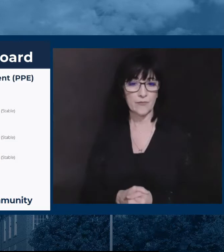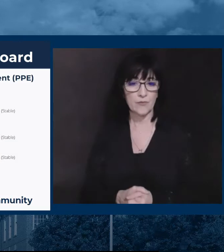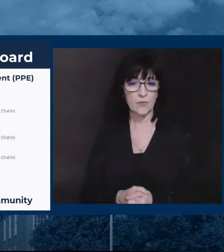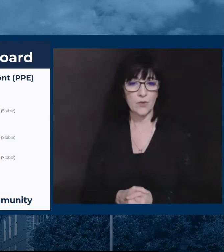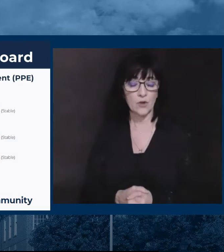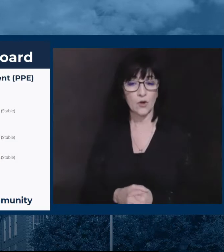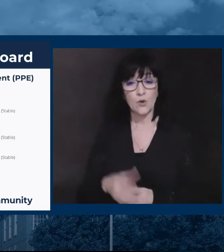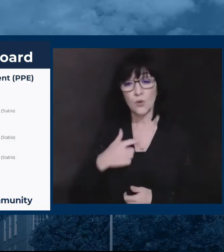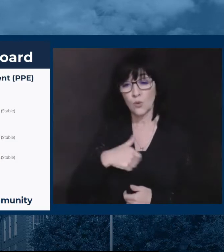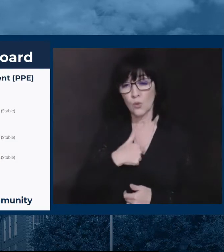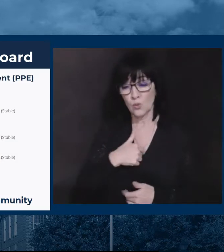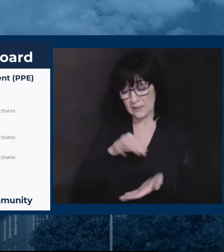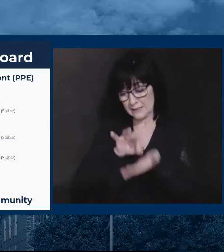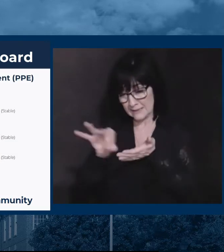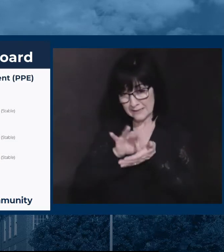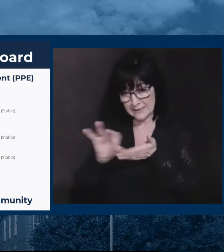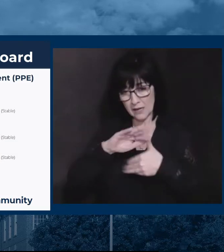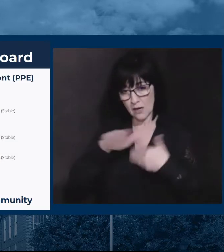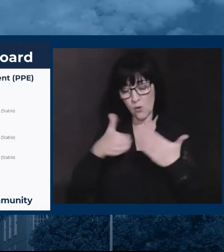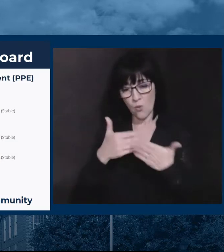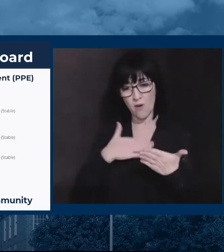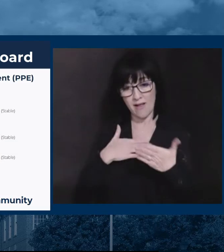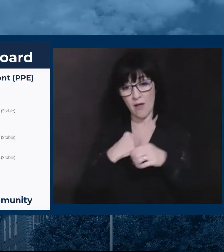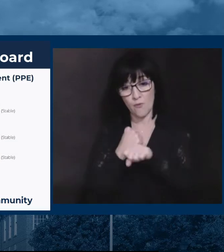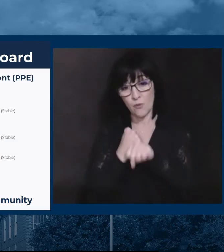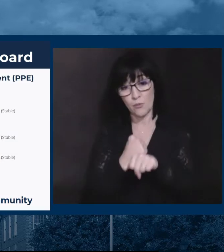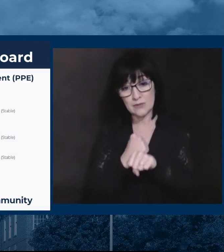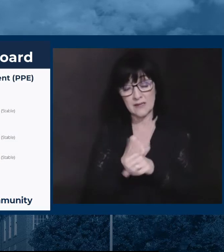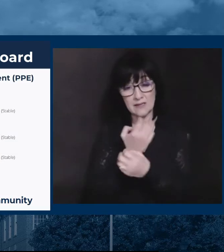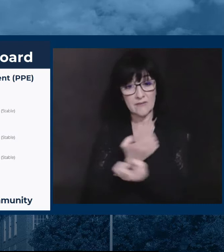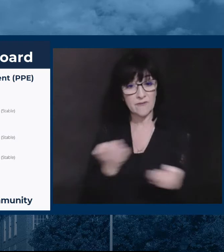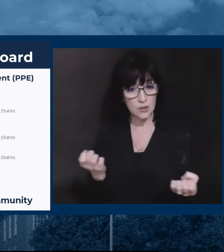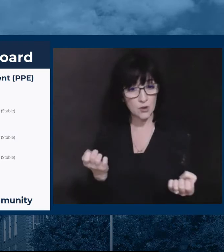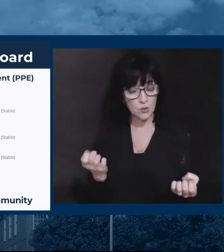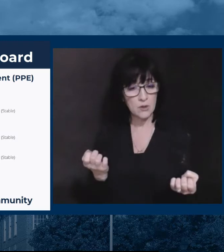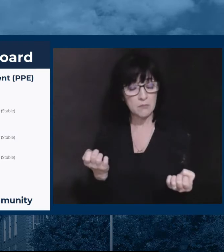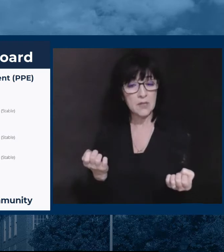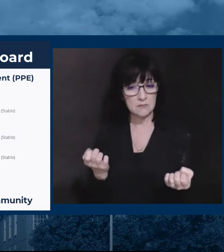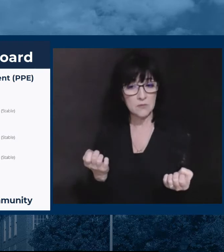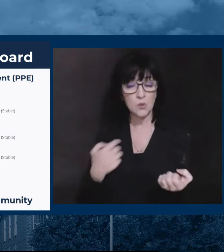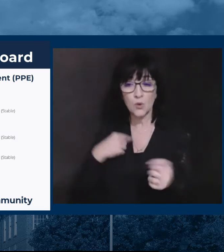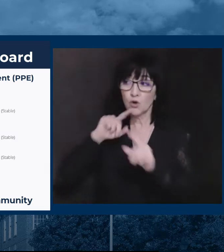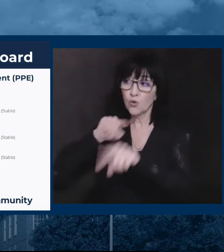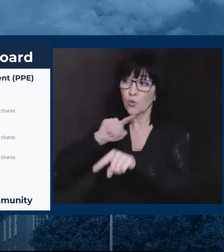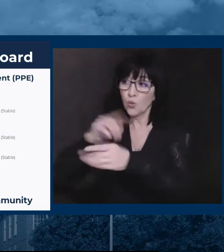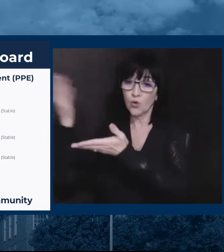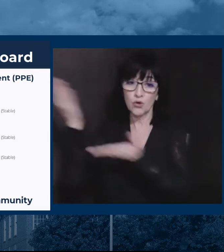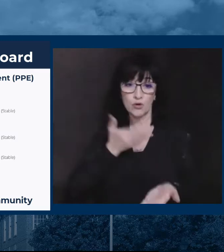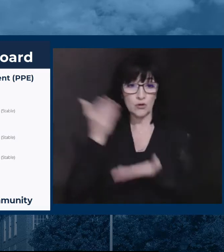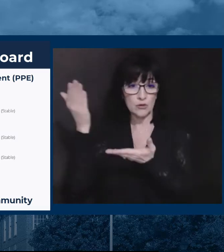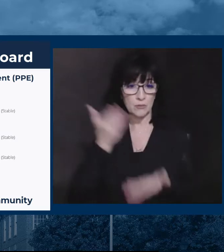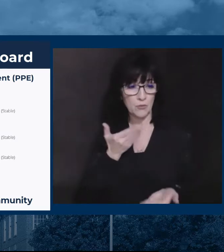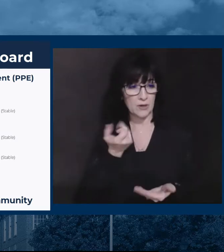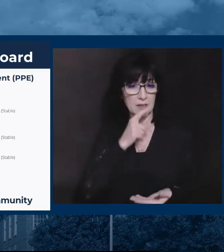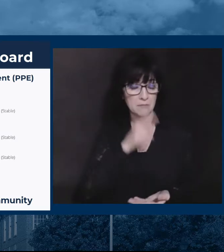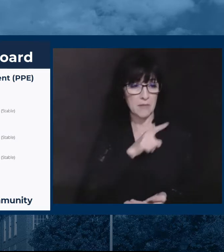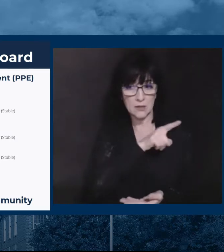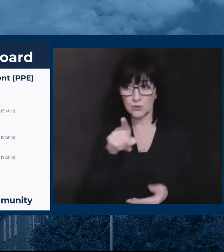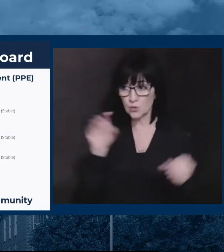for personal protective equipment, we're in good shape there with respect to gowns,